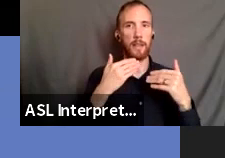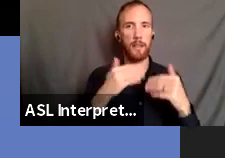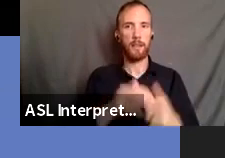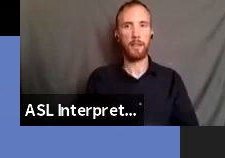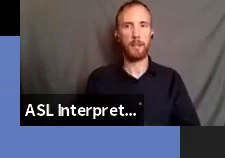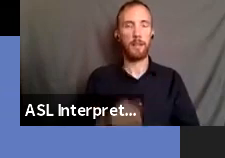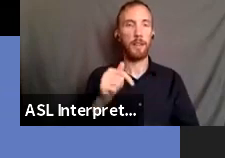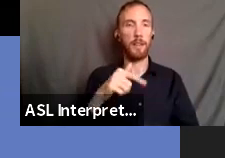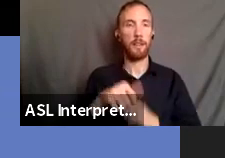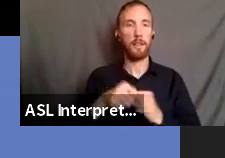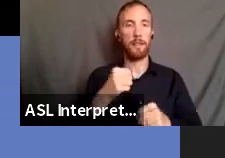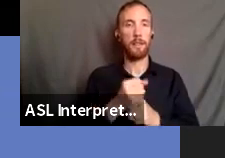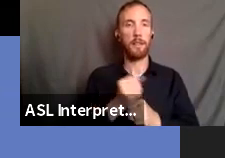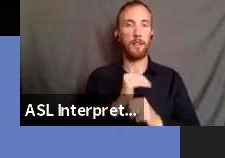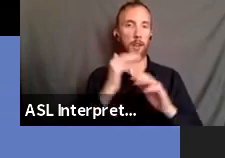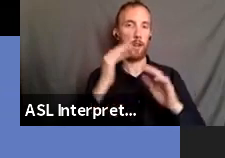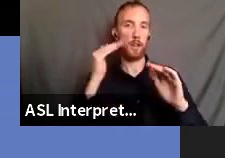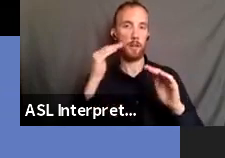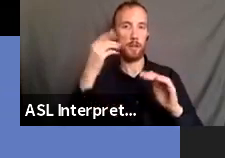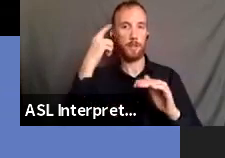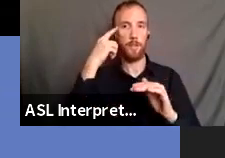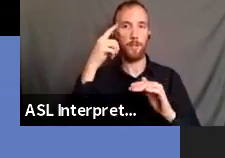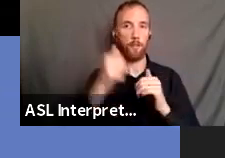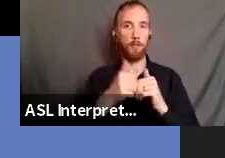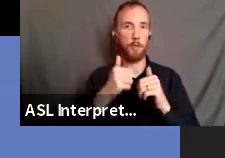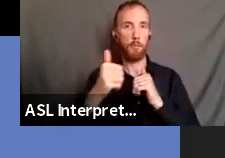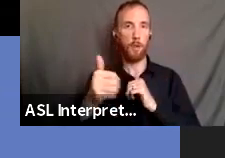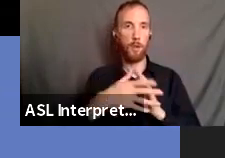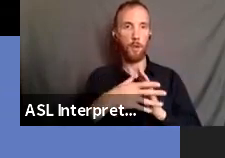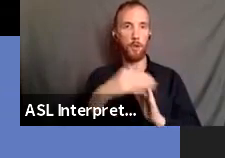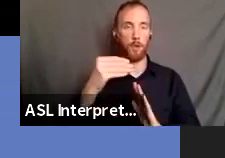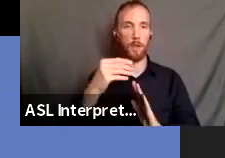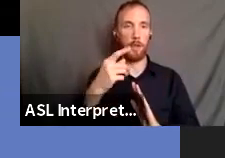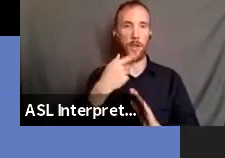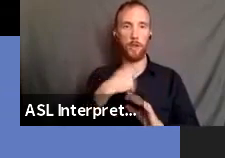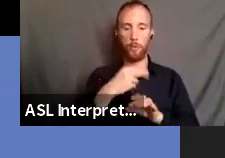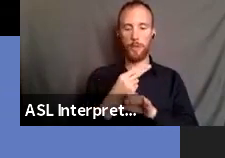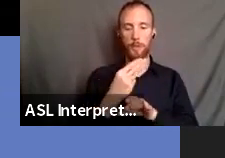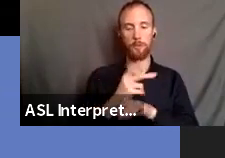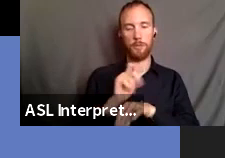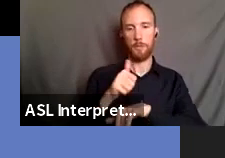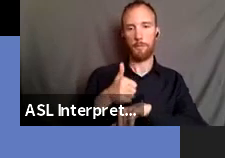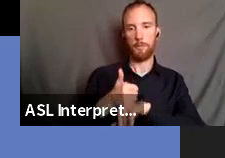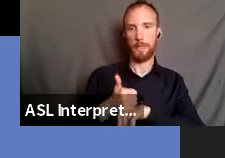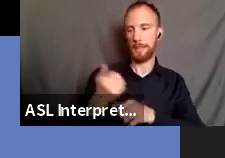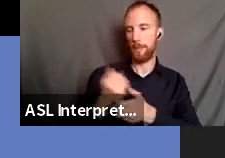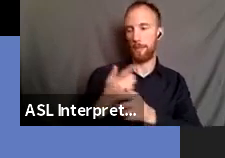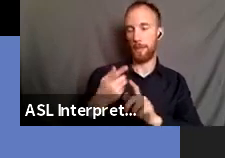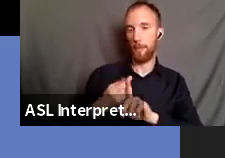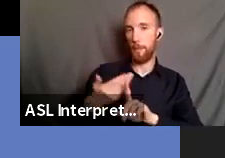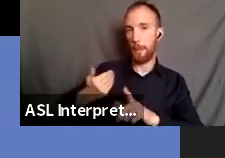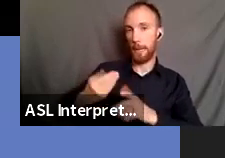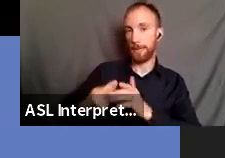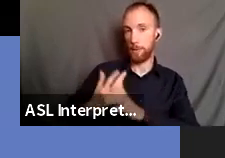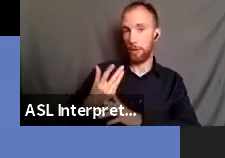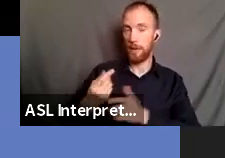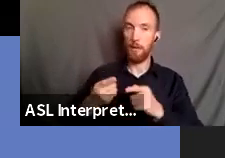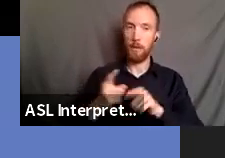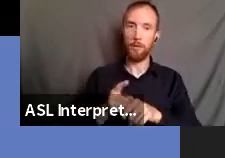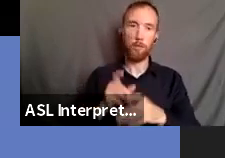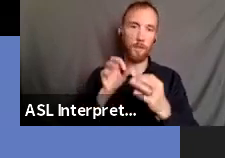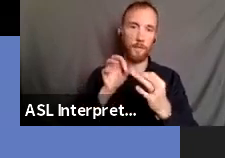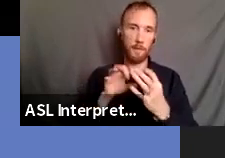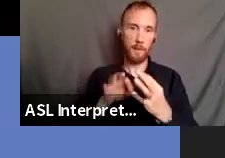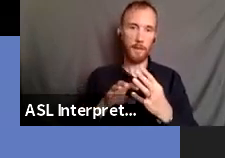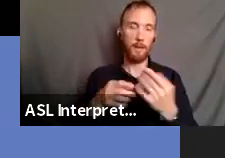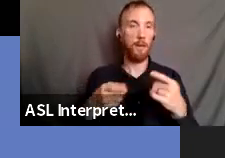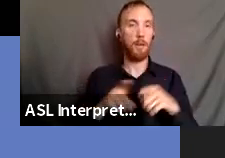year's expectations for remote earning were informed by the lessons learned from this spring and feedback received further they're designed